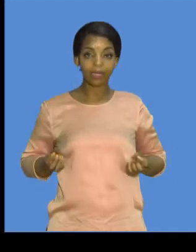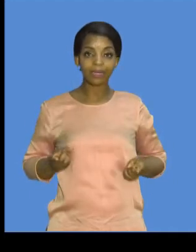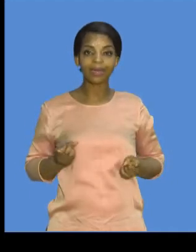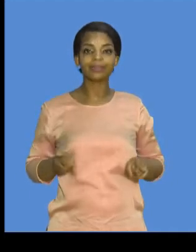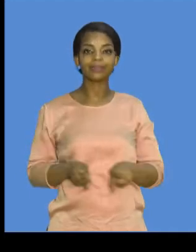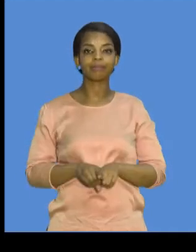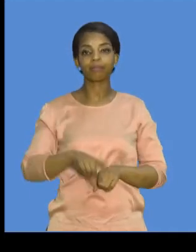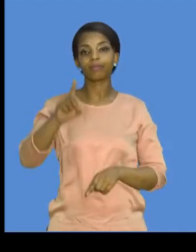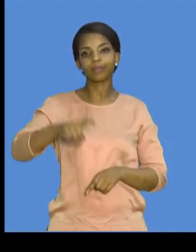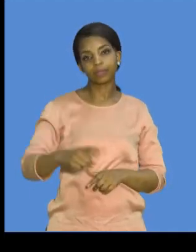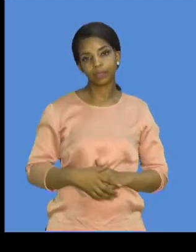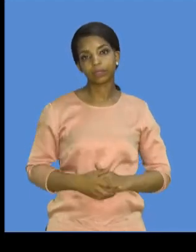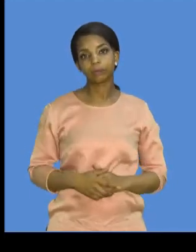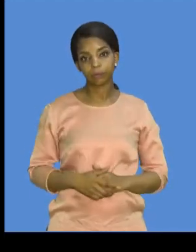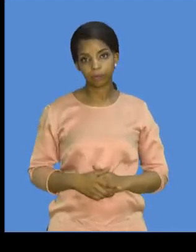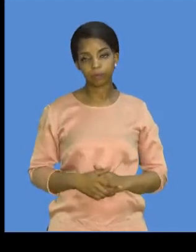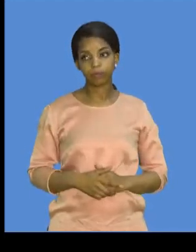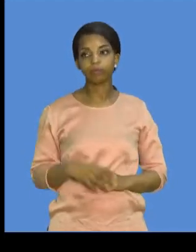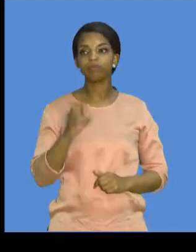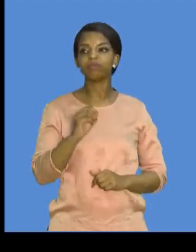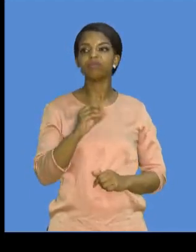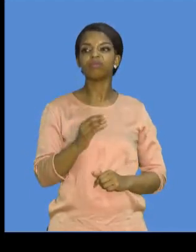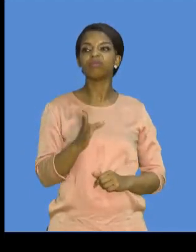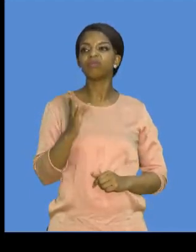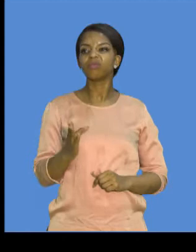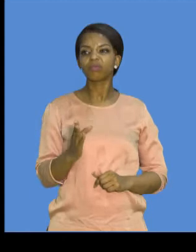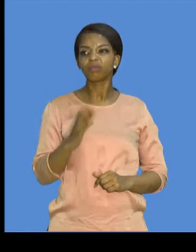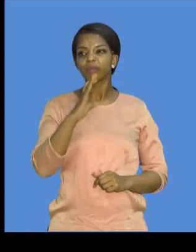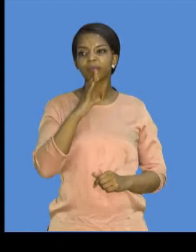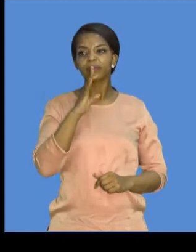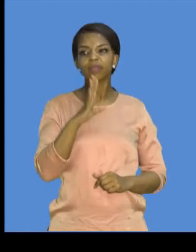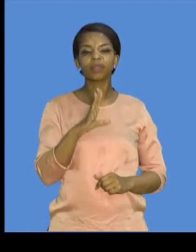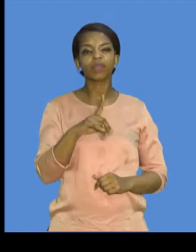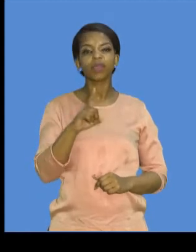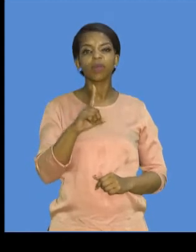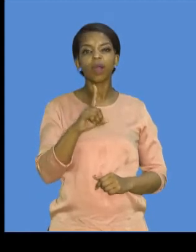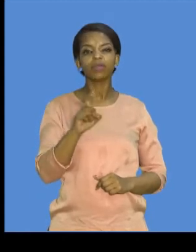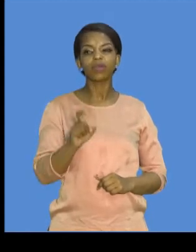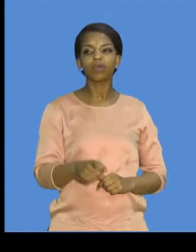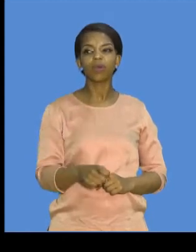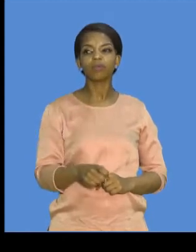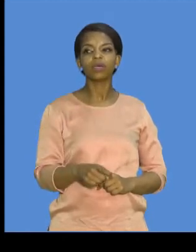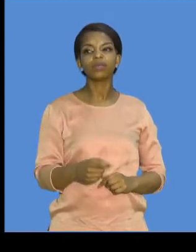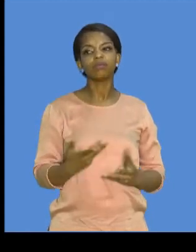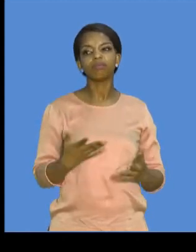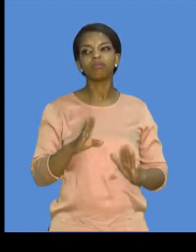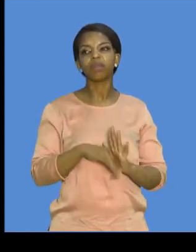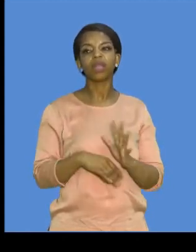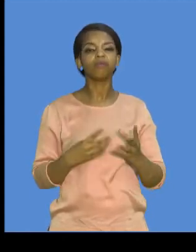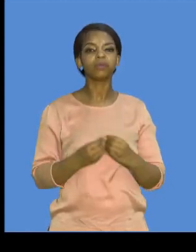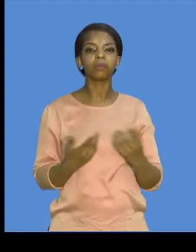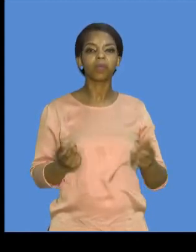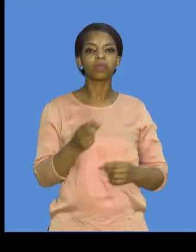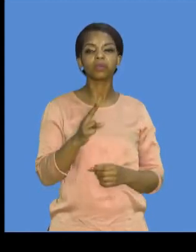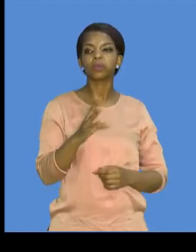the case there. So 5 into that, you know it's going to be 1, comma, I'm left with 250.